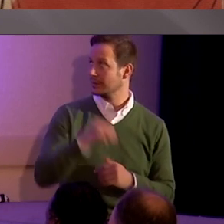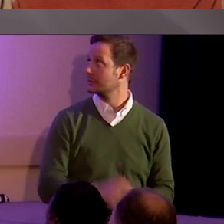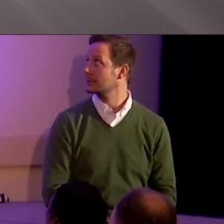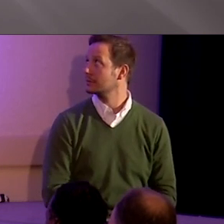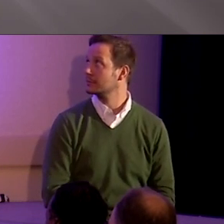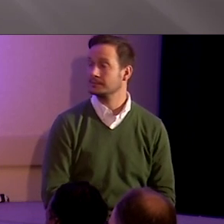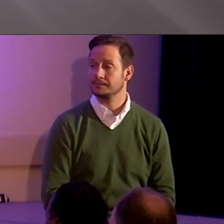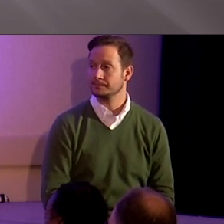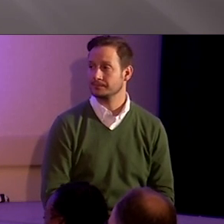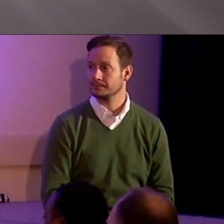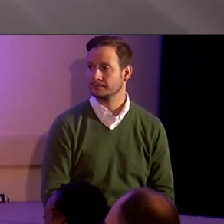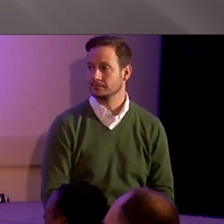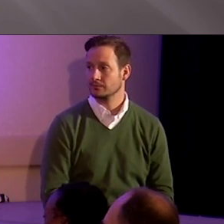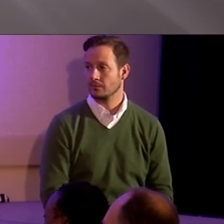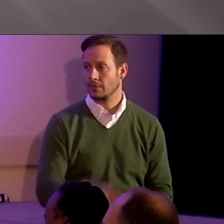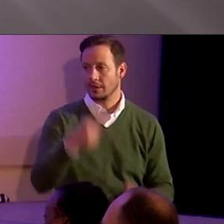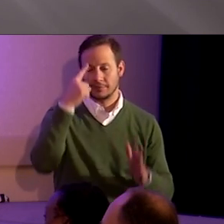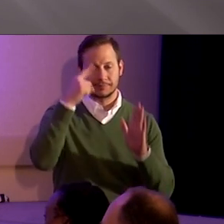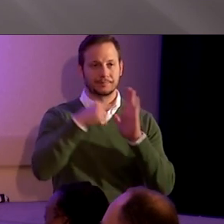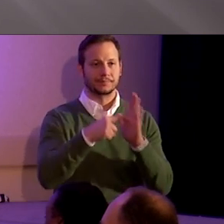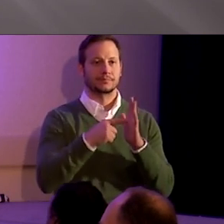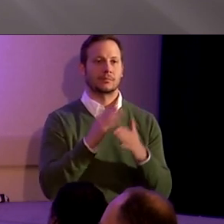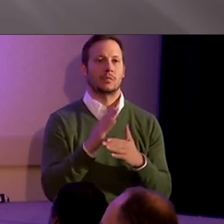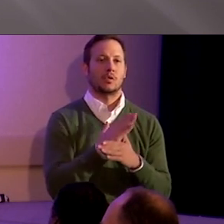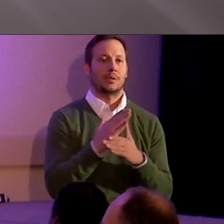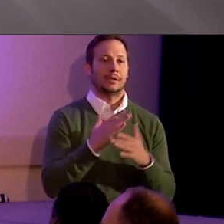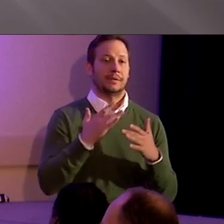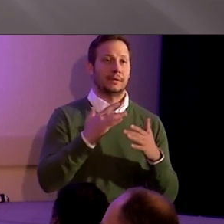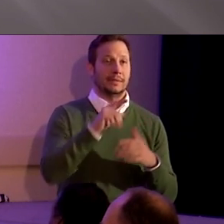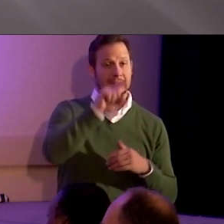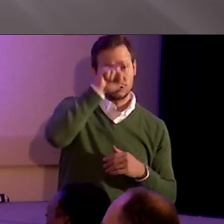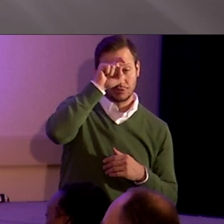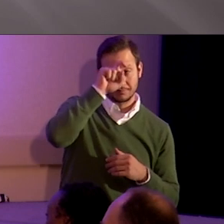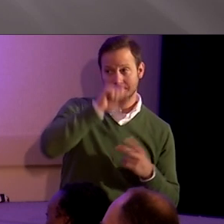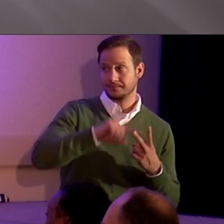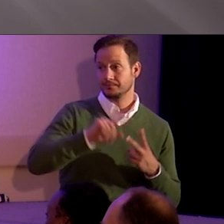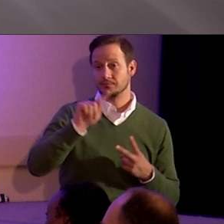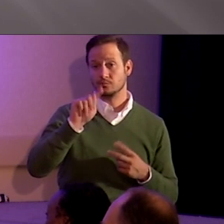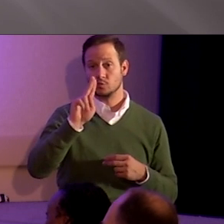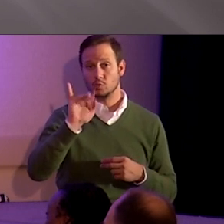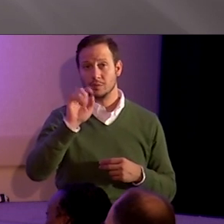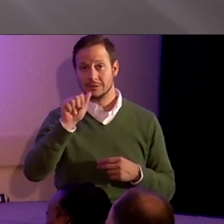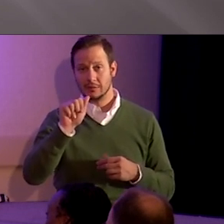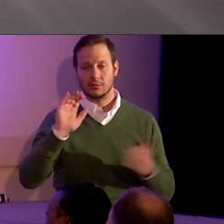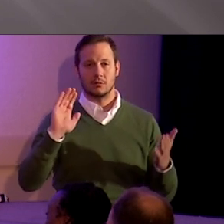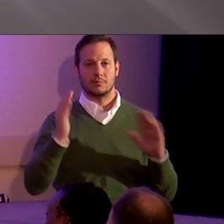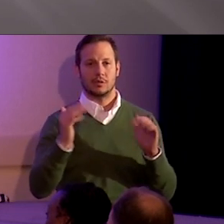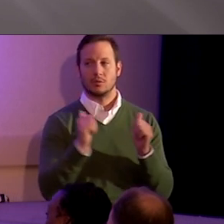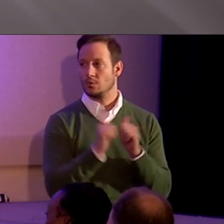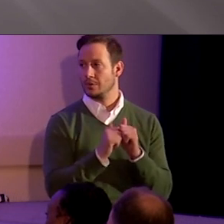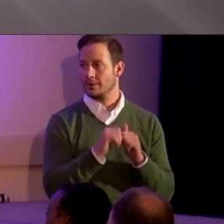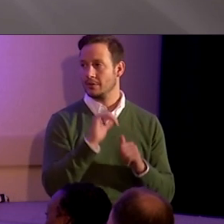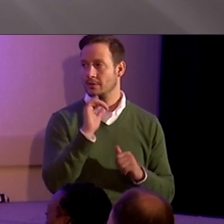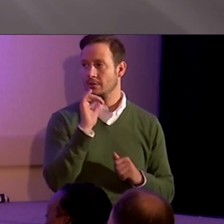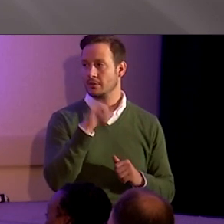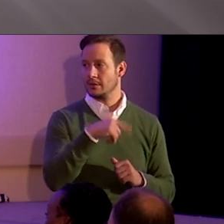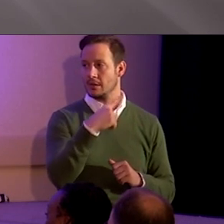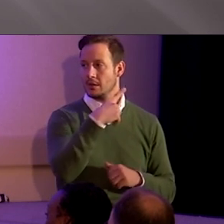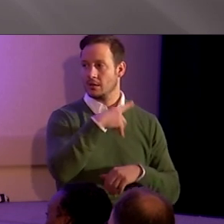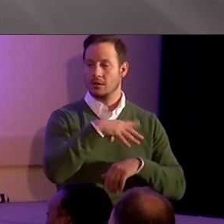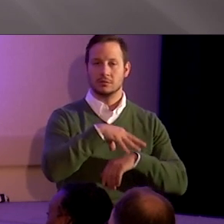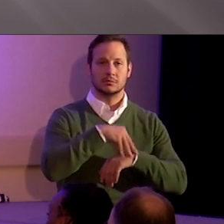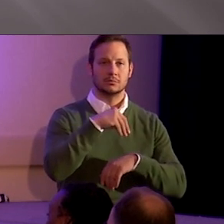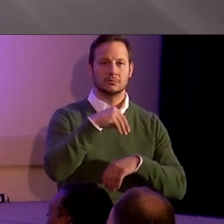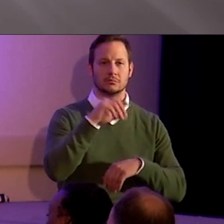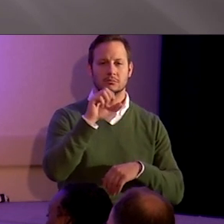Distinctions are made, for example, between nude protests in Egypt or Tunisia versus that in Stockholm or